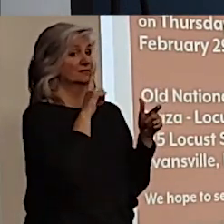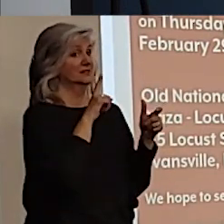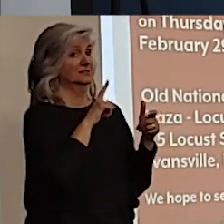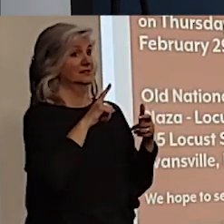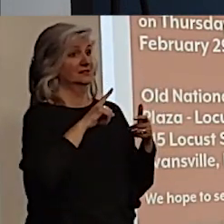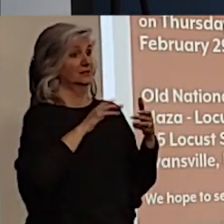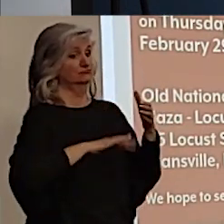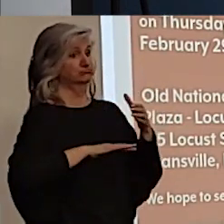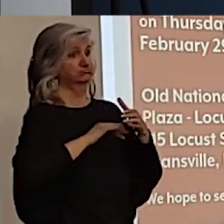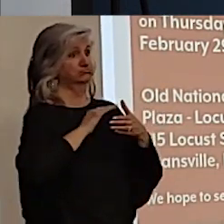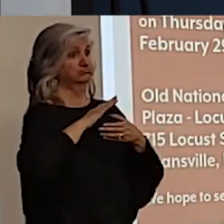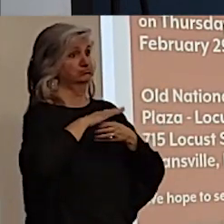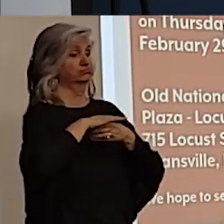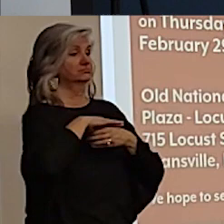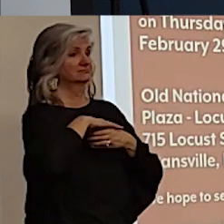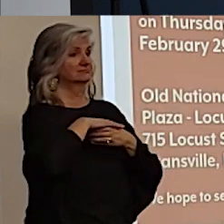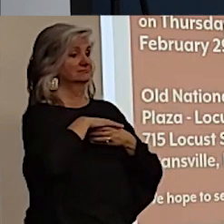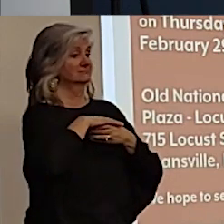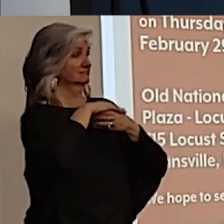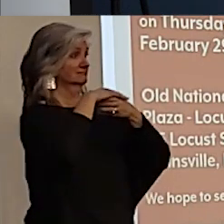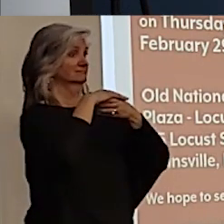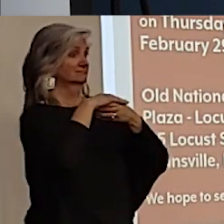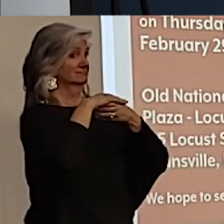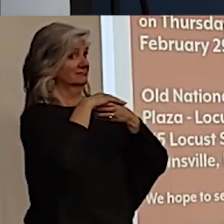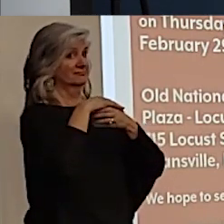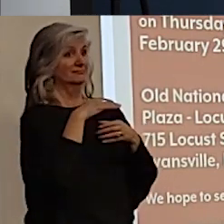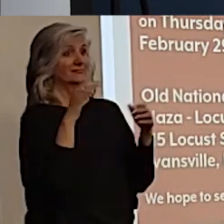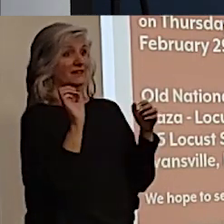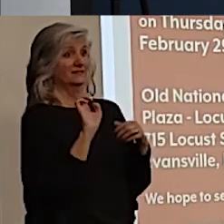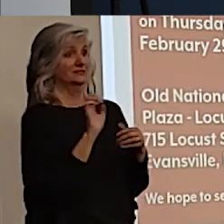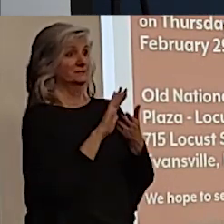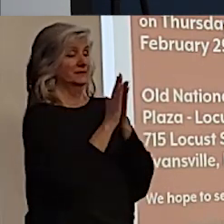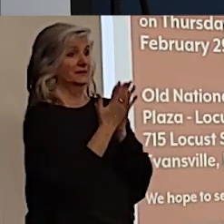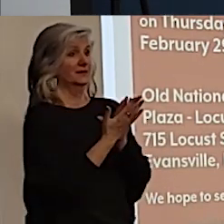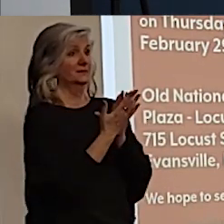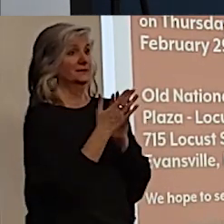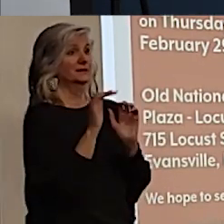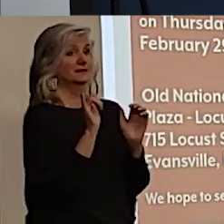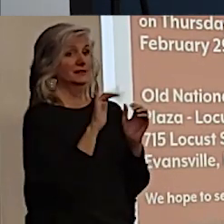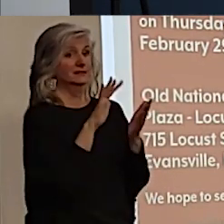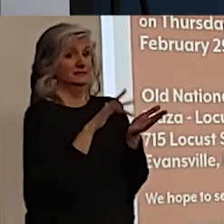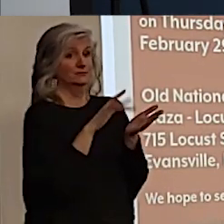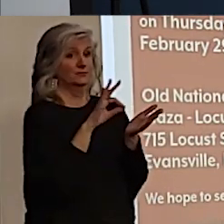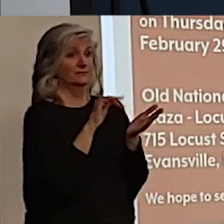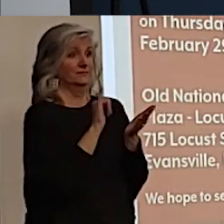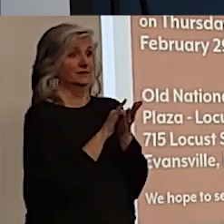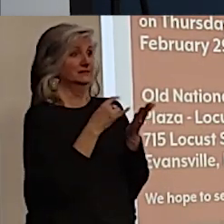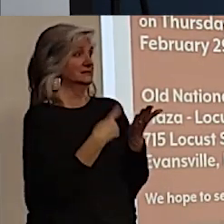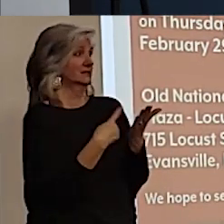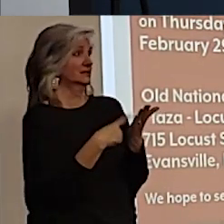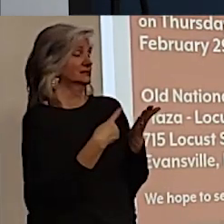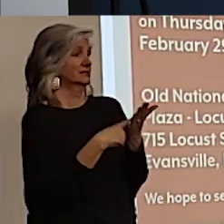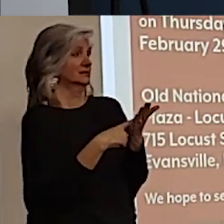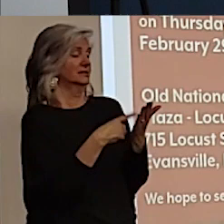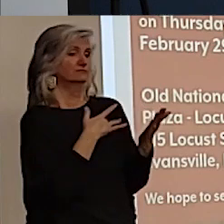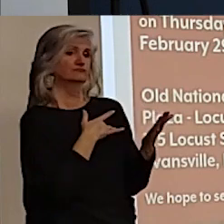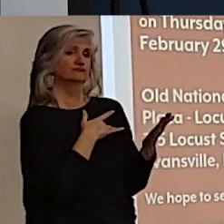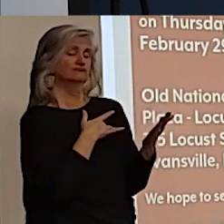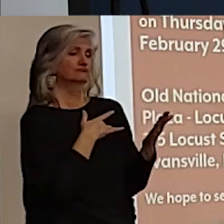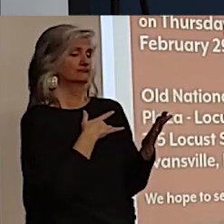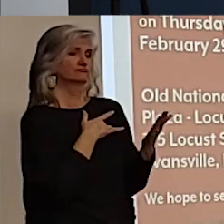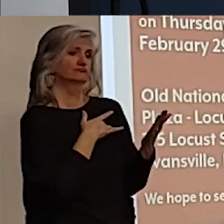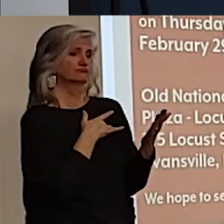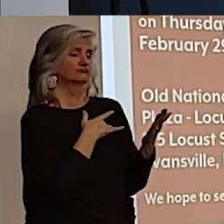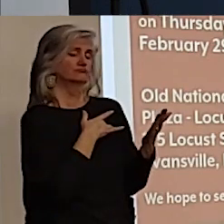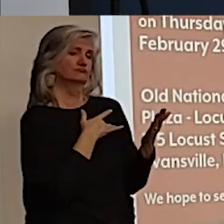And with apologies, it's Evansville is becoming sort of the center of that discussion, and it breaks our heart. We were